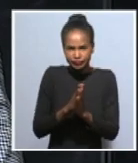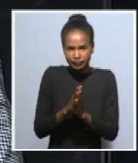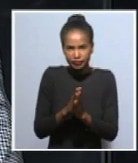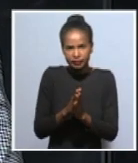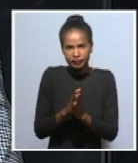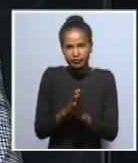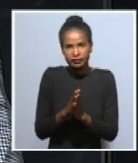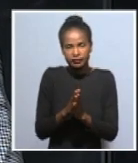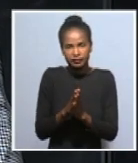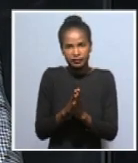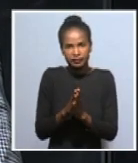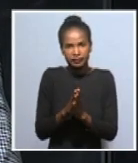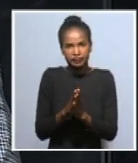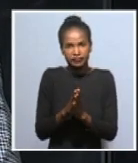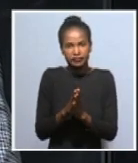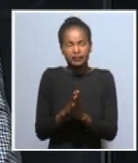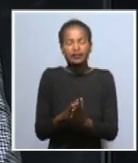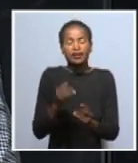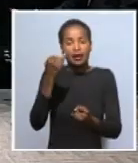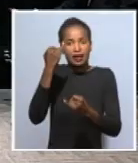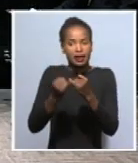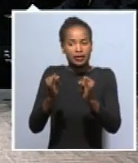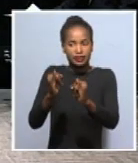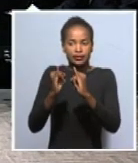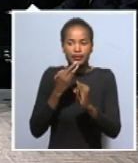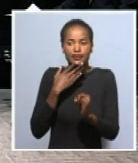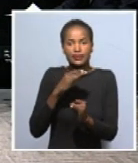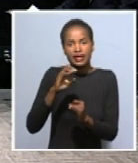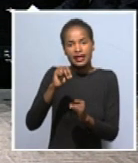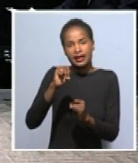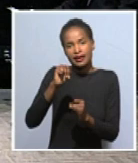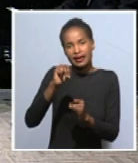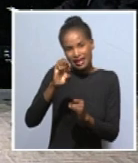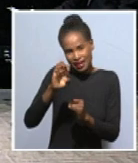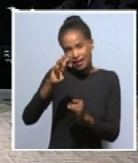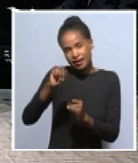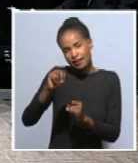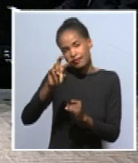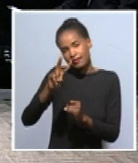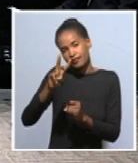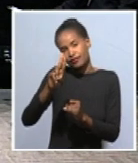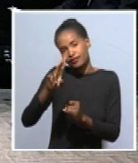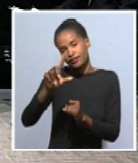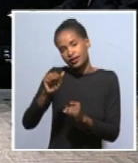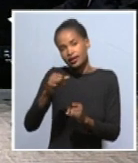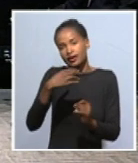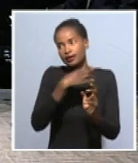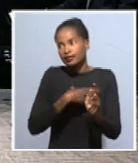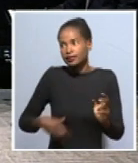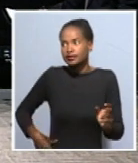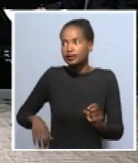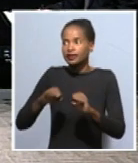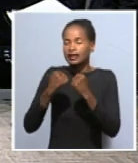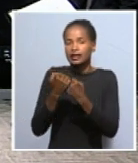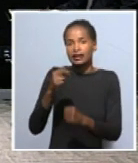Good evening. Thanks for having me. Last but not least, Mr. Jason Mvula, President of the Namibia National Farmers Union. Good evening,